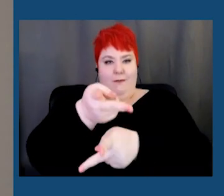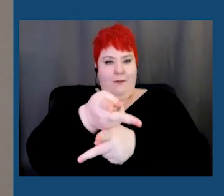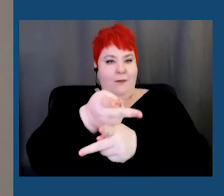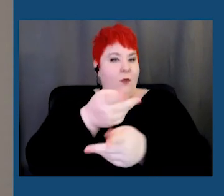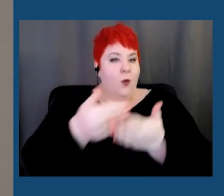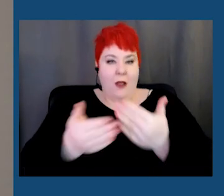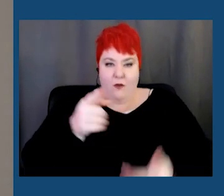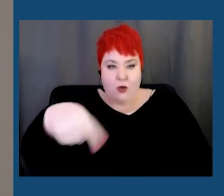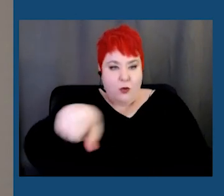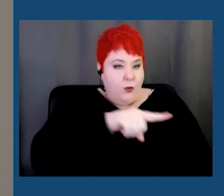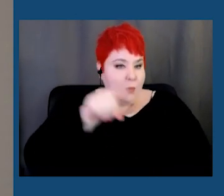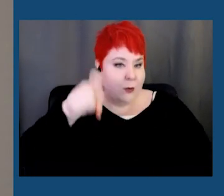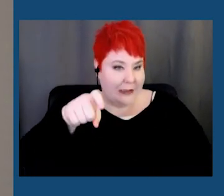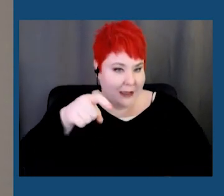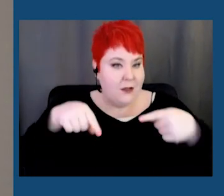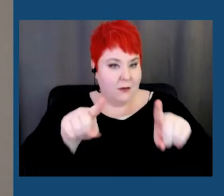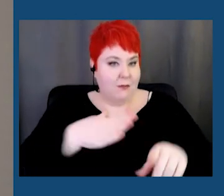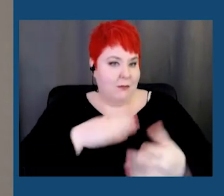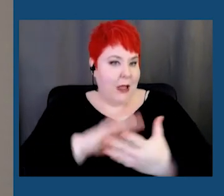it.